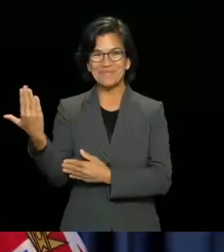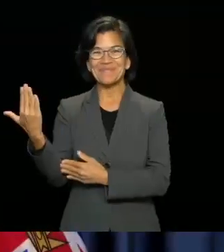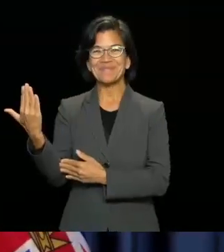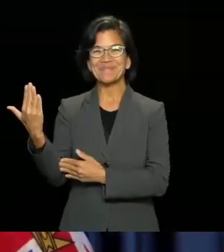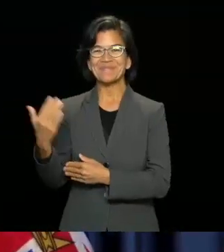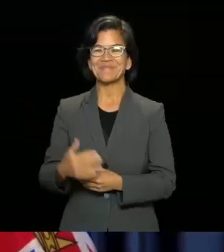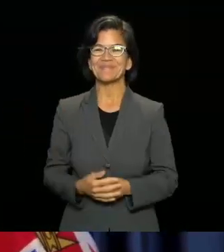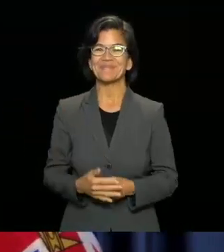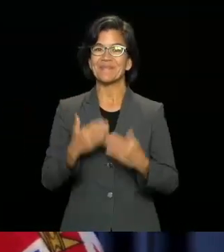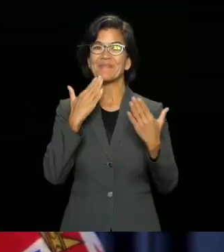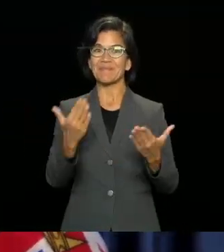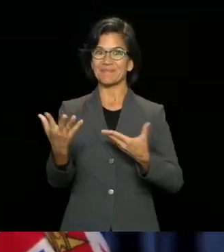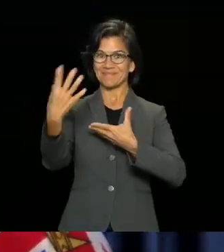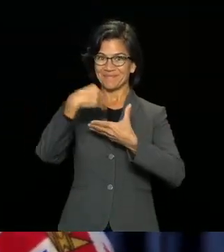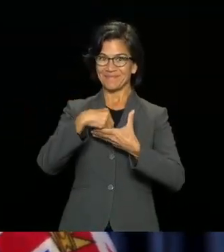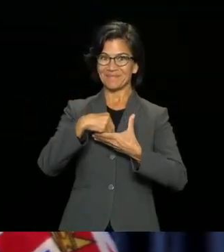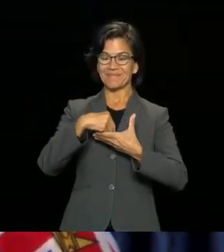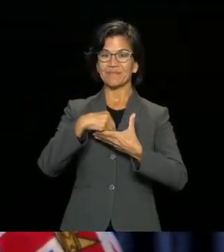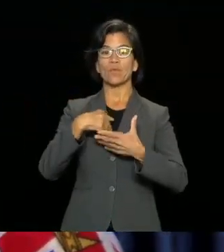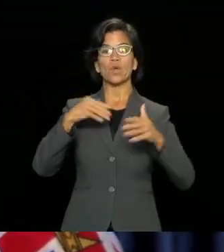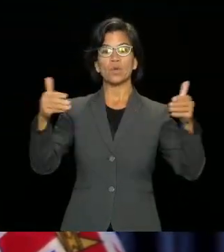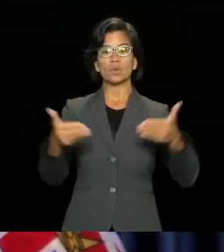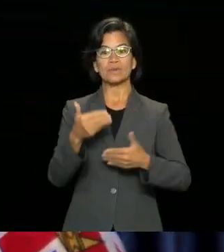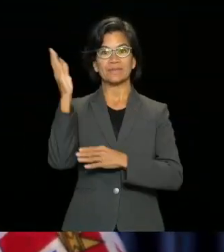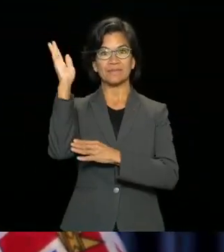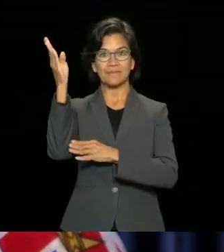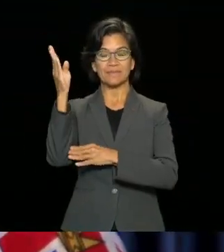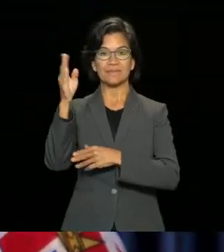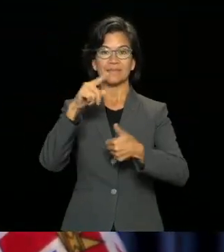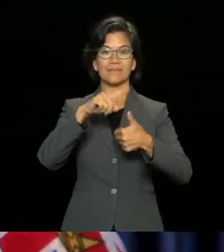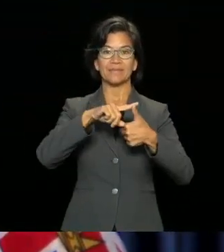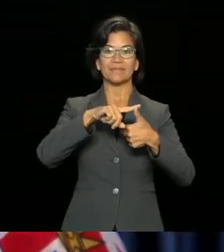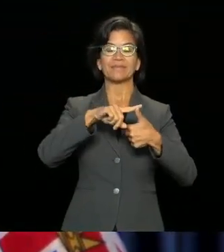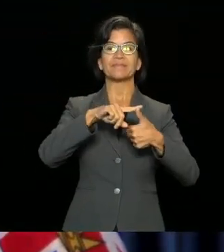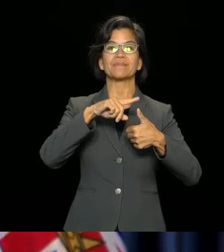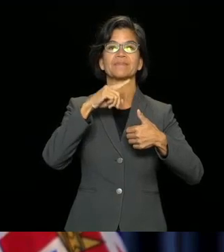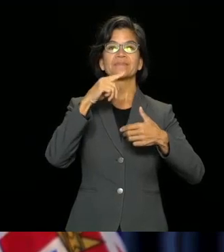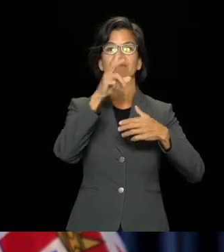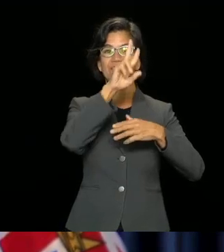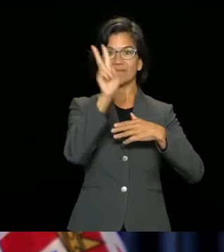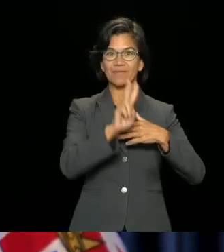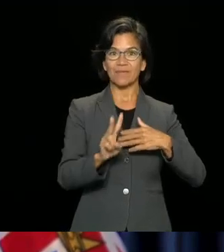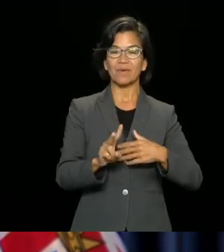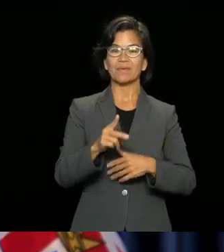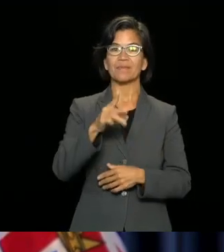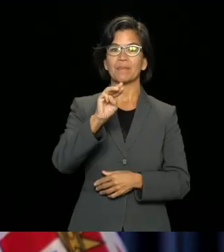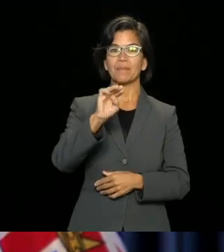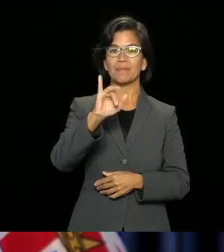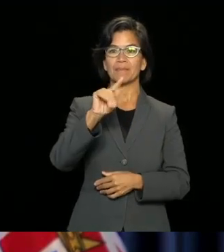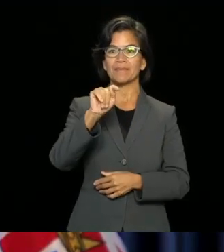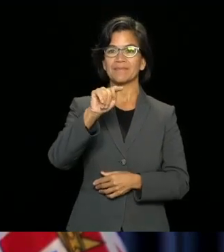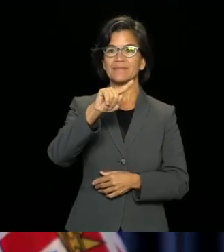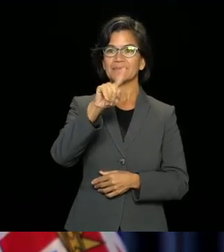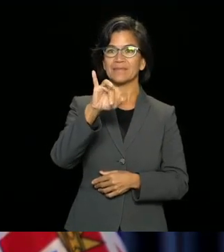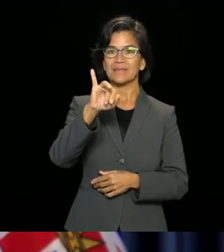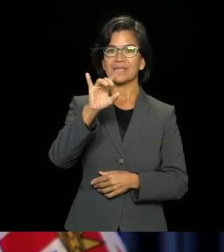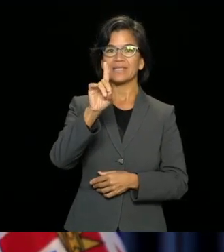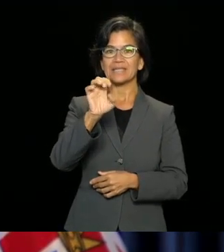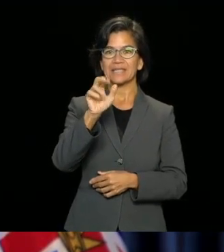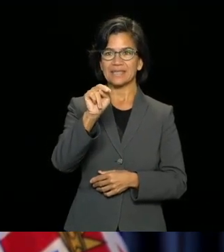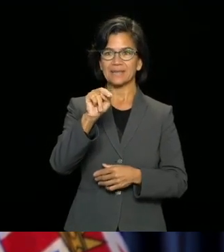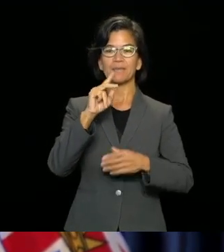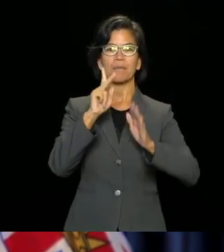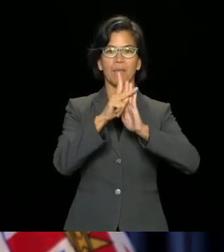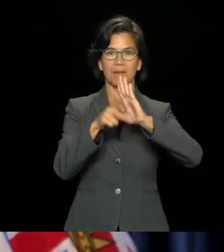Good morning, everyone. Thank you for joining us. I would like to introduce our speakers today. In Victoria, we have Mitzi Dean, Parliamentary Secretary for